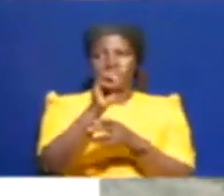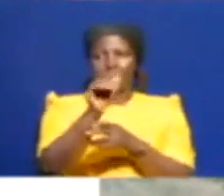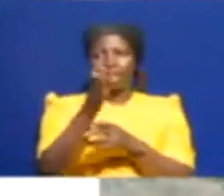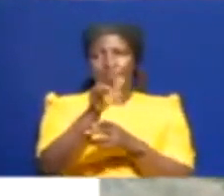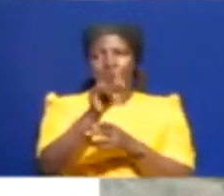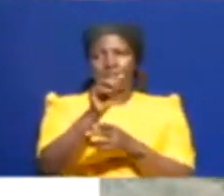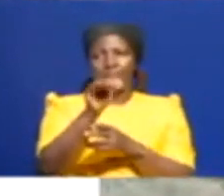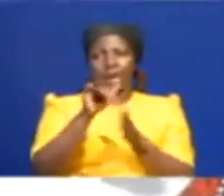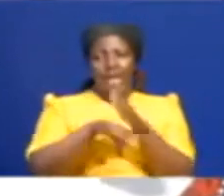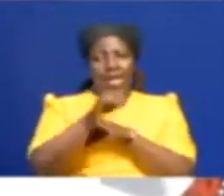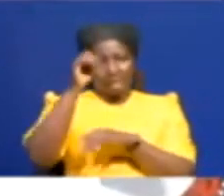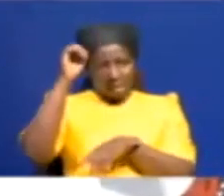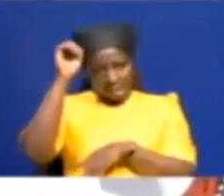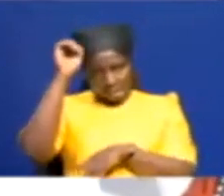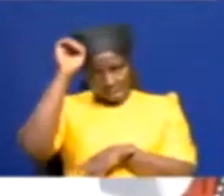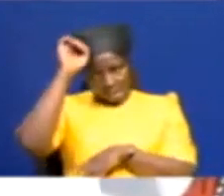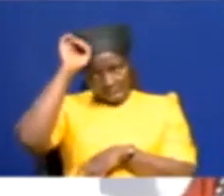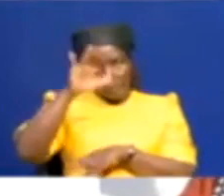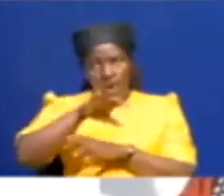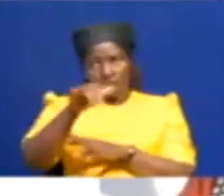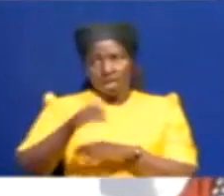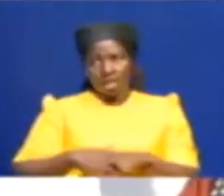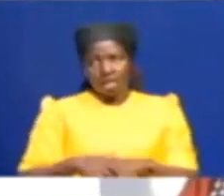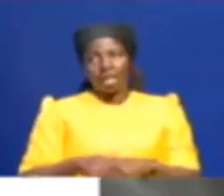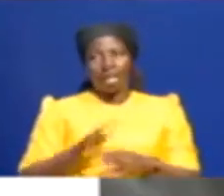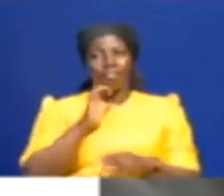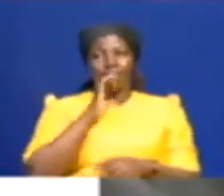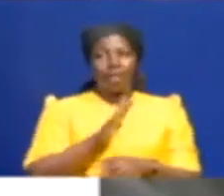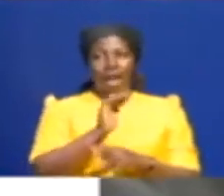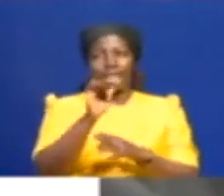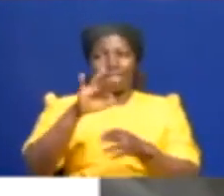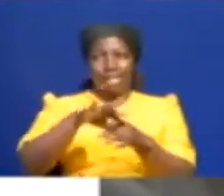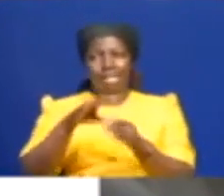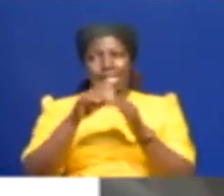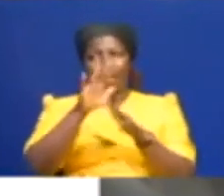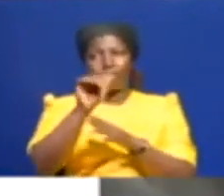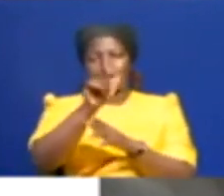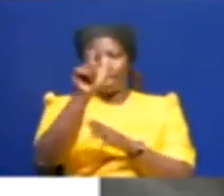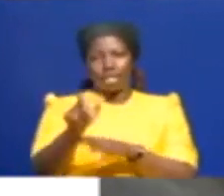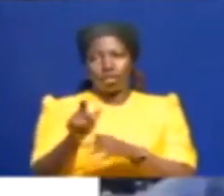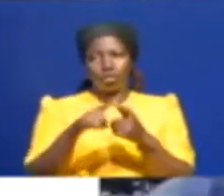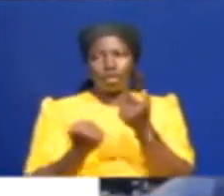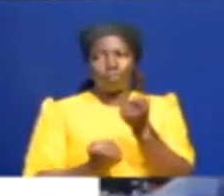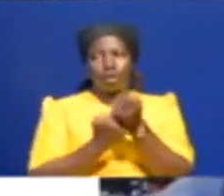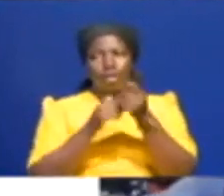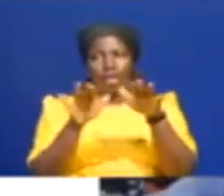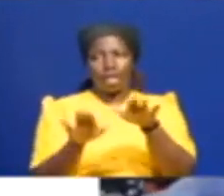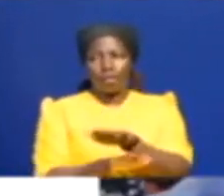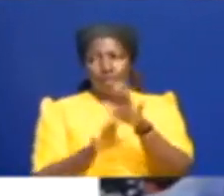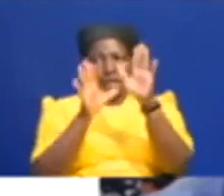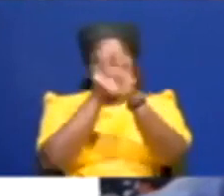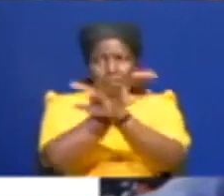sub-county, Thomas Kamau Kumari, the elders urged elected leaders from the region to support the deputy president.